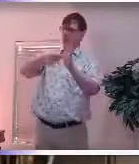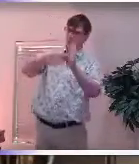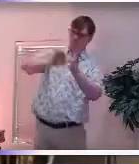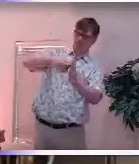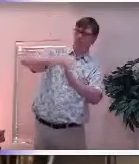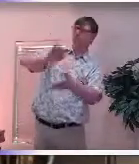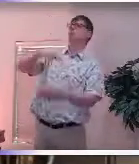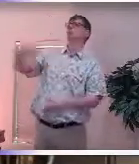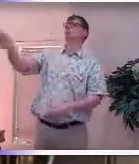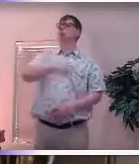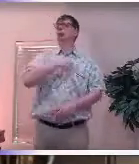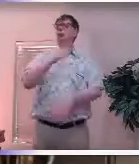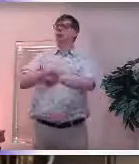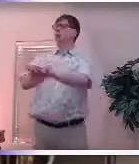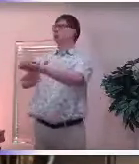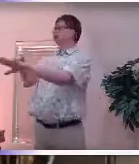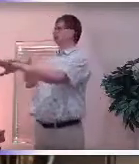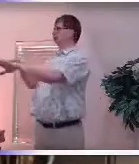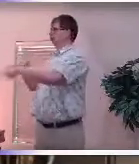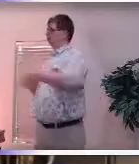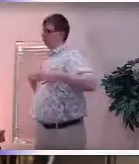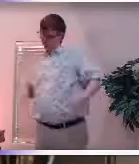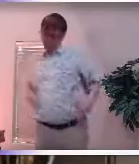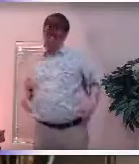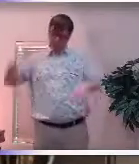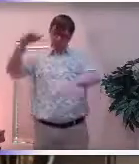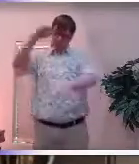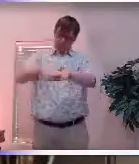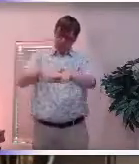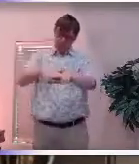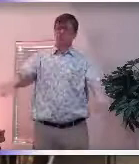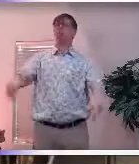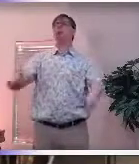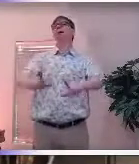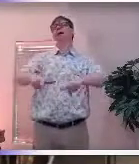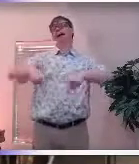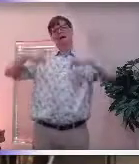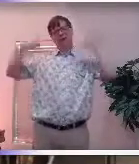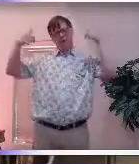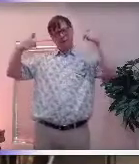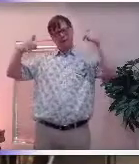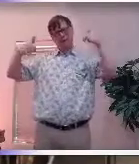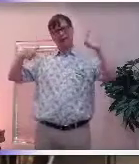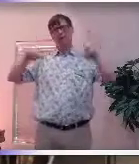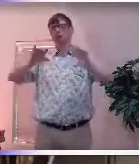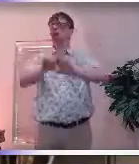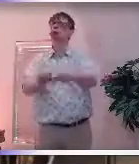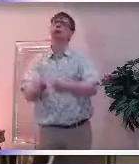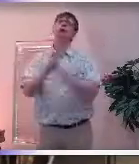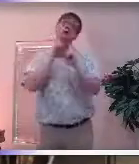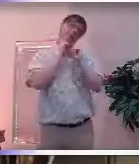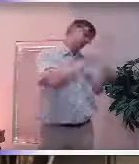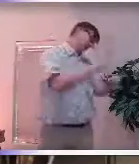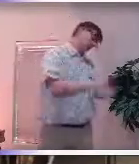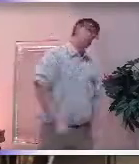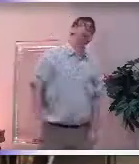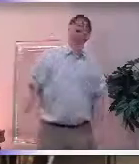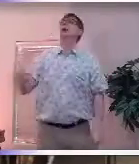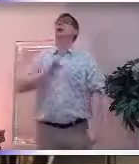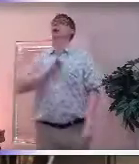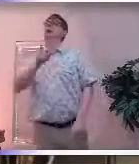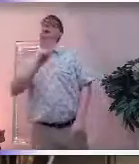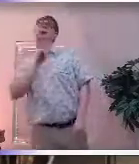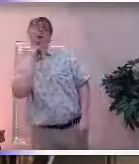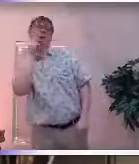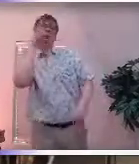healings. You know, our health is dependent on our happiness. So we say, you know, I will be happy when